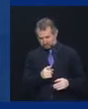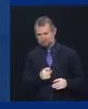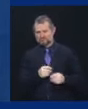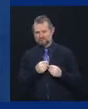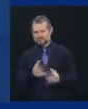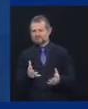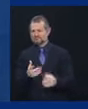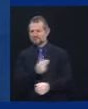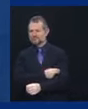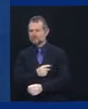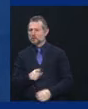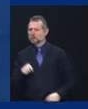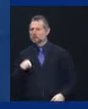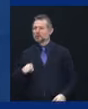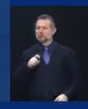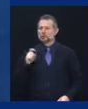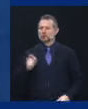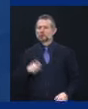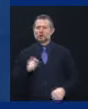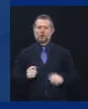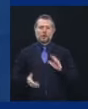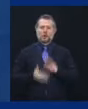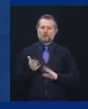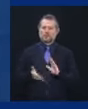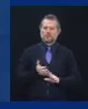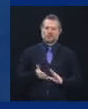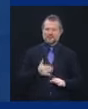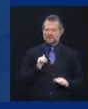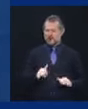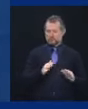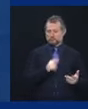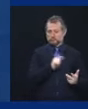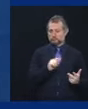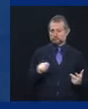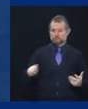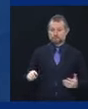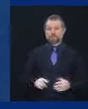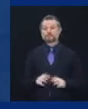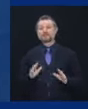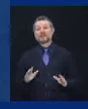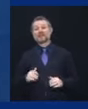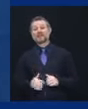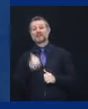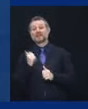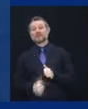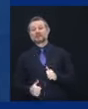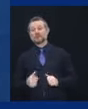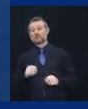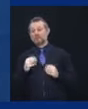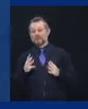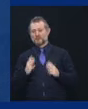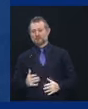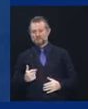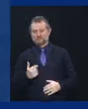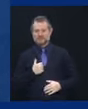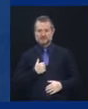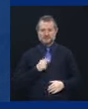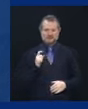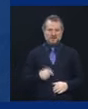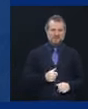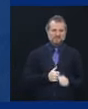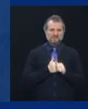be working. Each provider must follow the priority or else